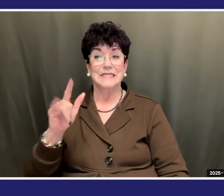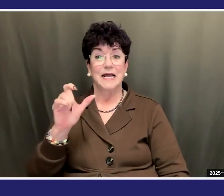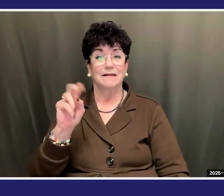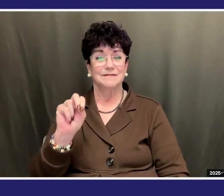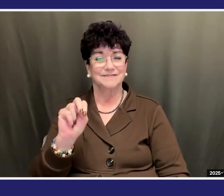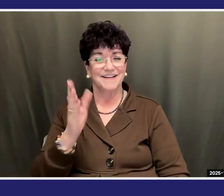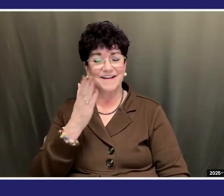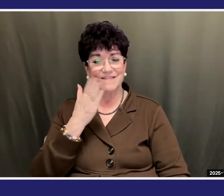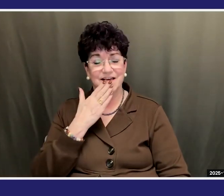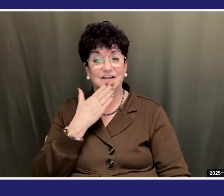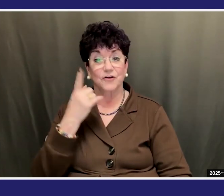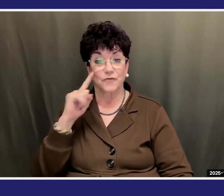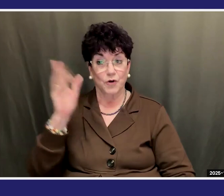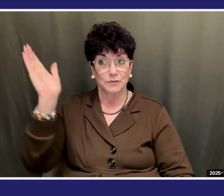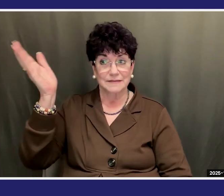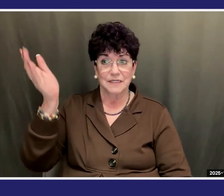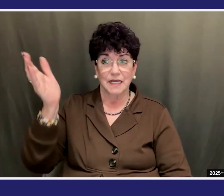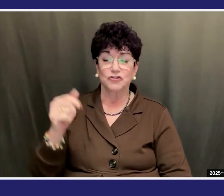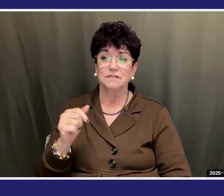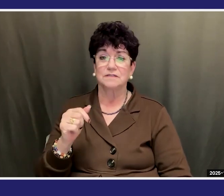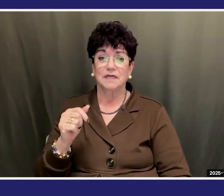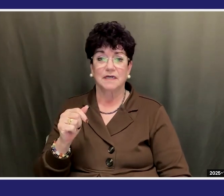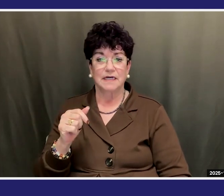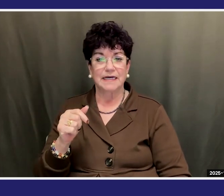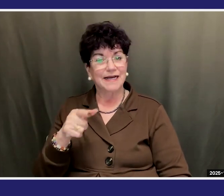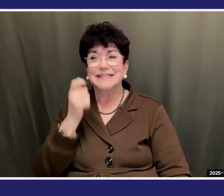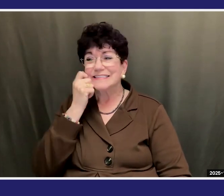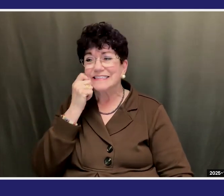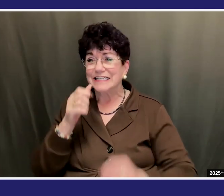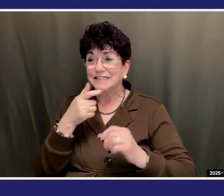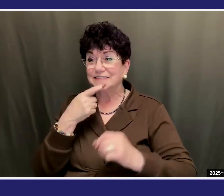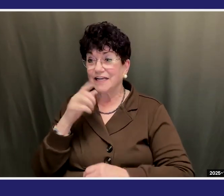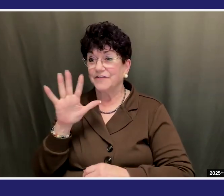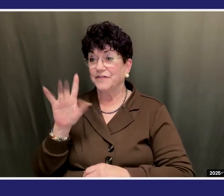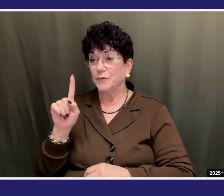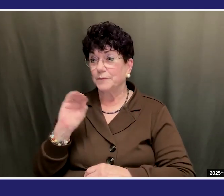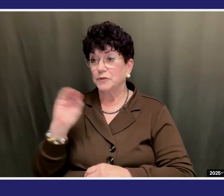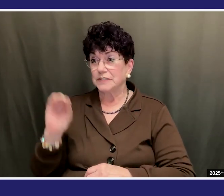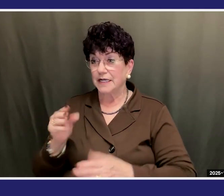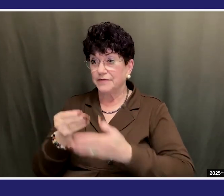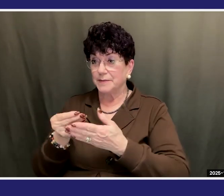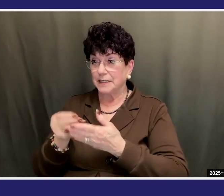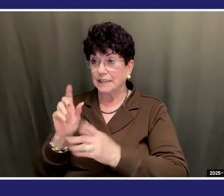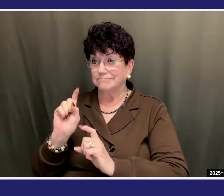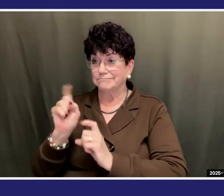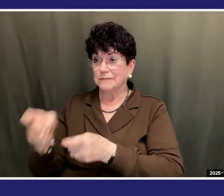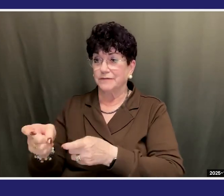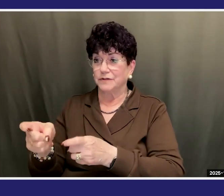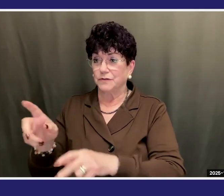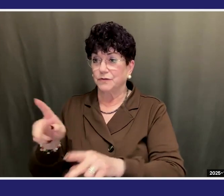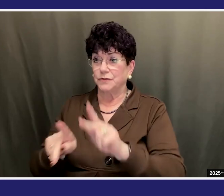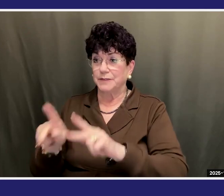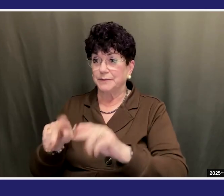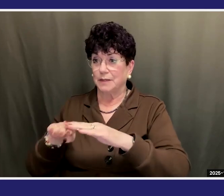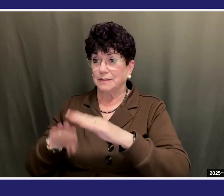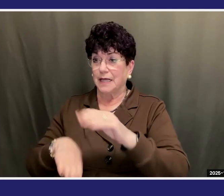for the presentation. As you said, 51% of the funds go to those under age